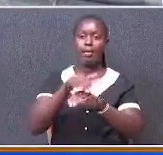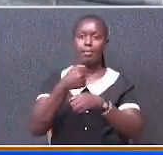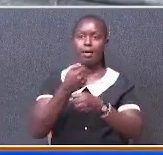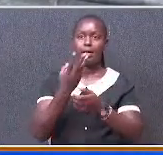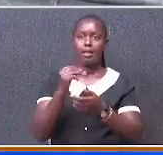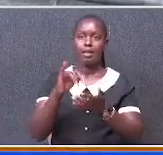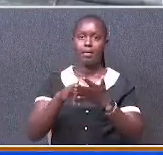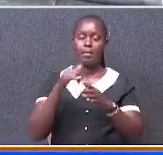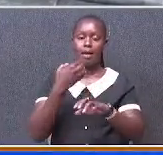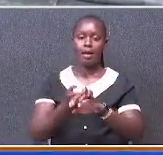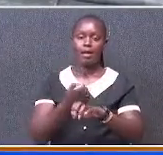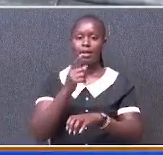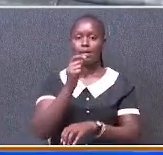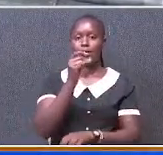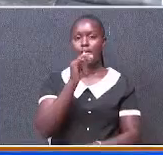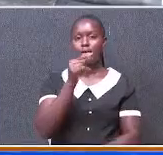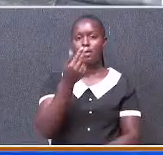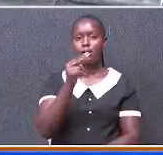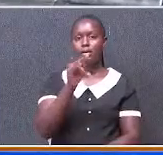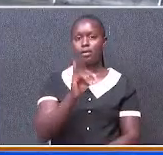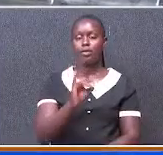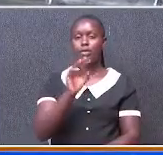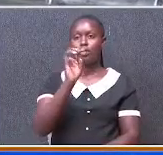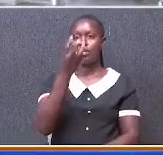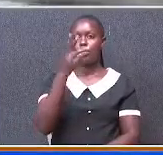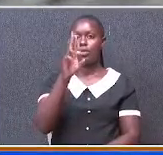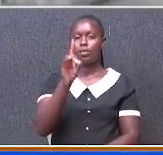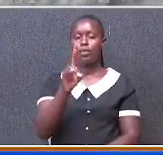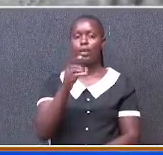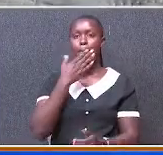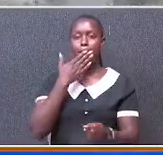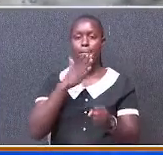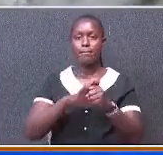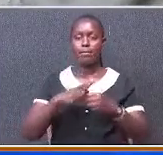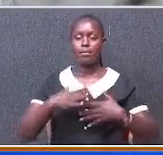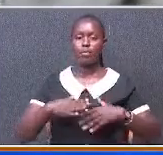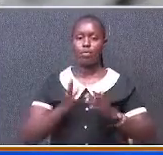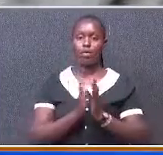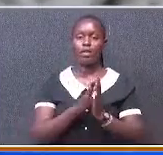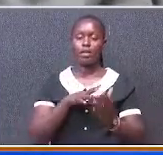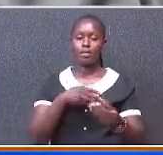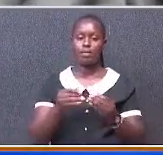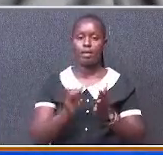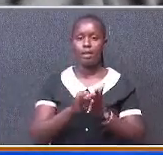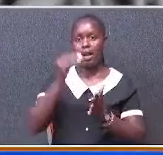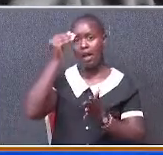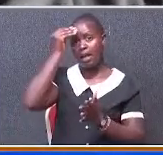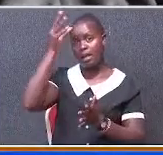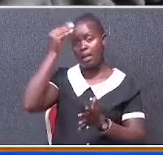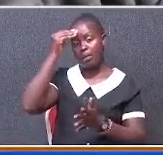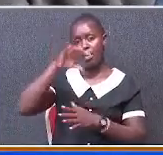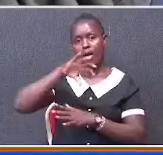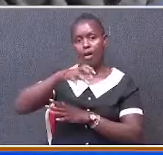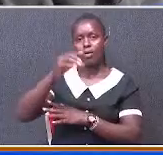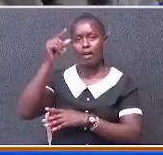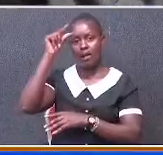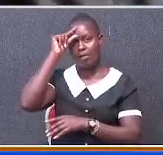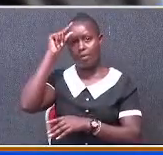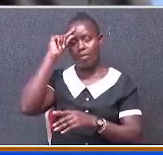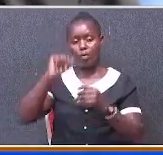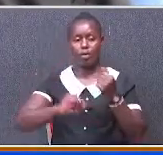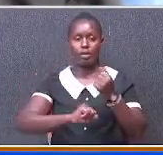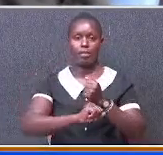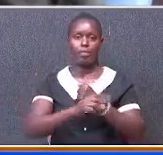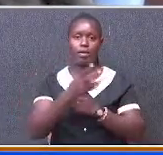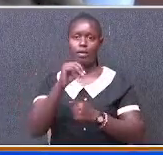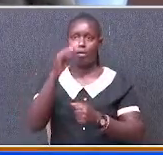Ngecha Tigoni Ward MCA Patrick Ngaruya has assured people with disability that Kiambu County government will support them, saying that they have